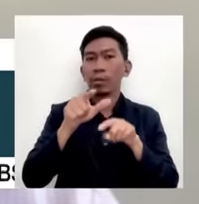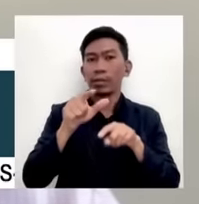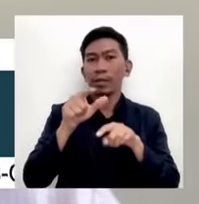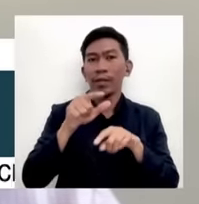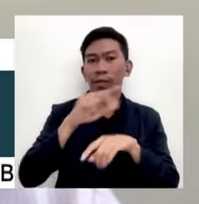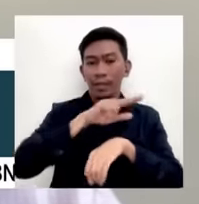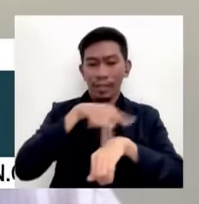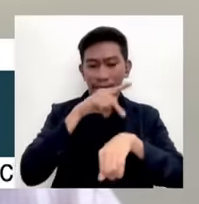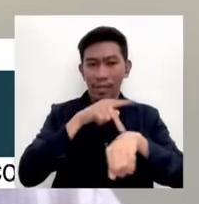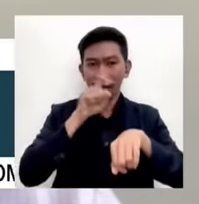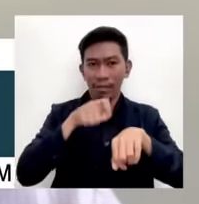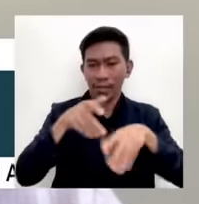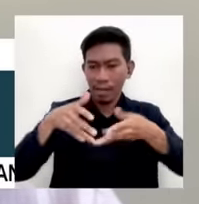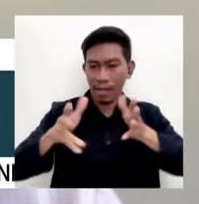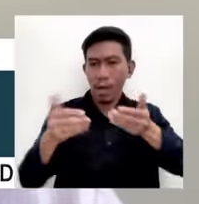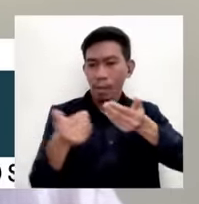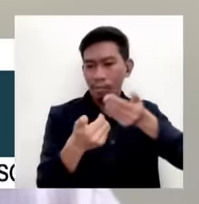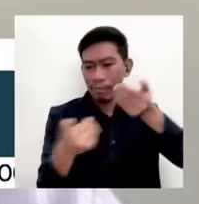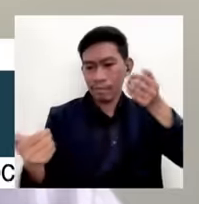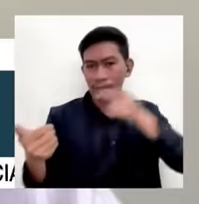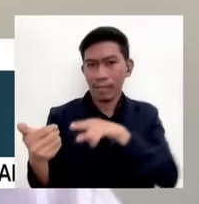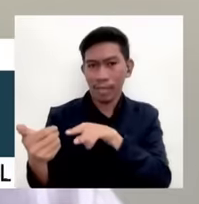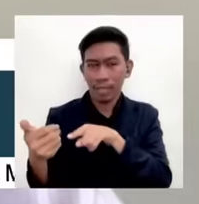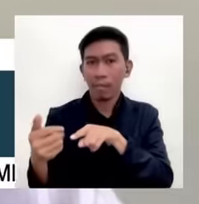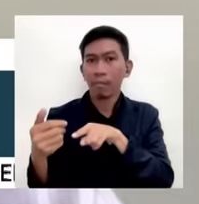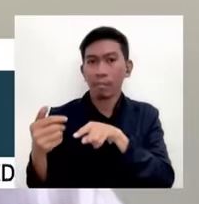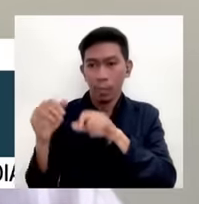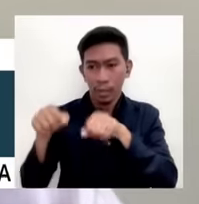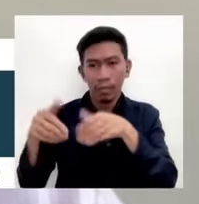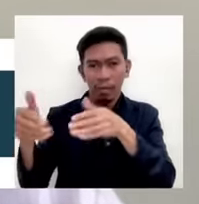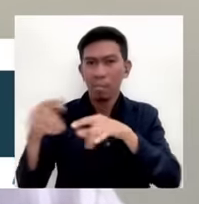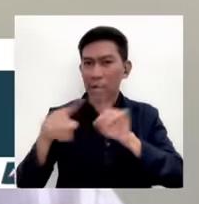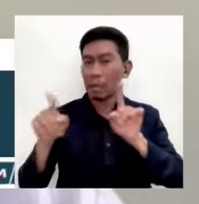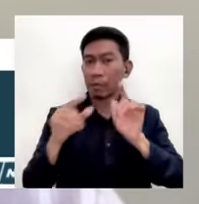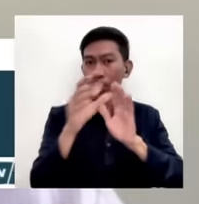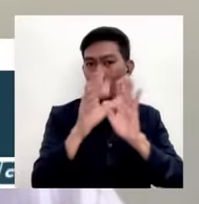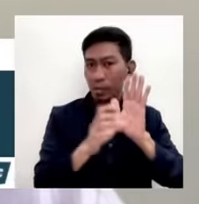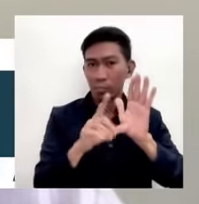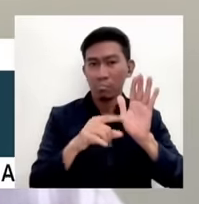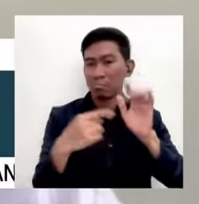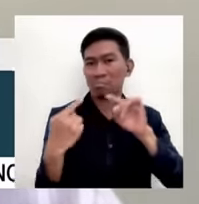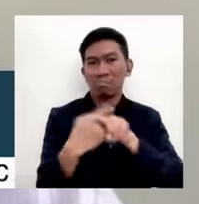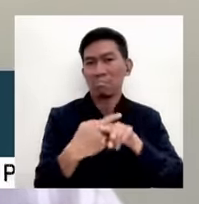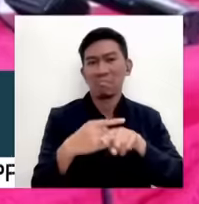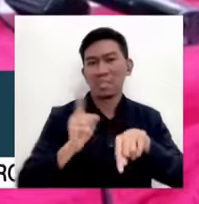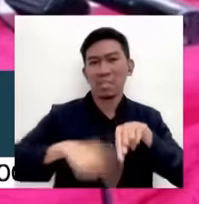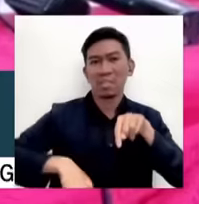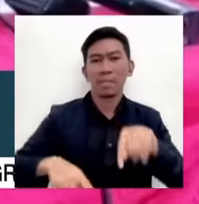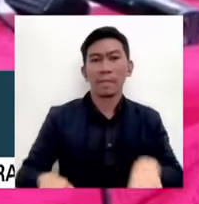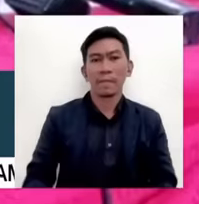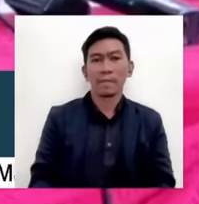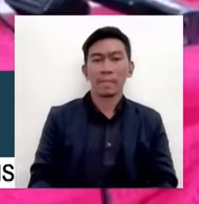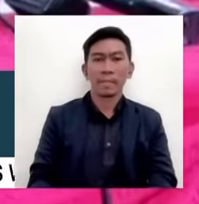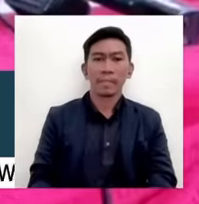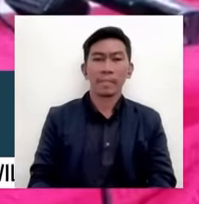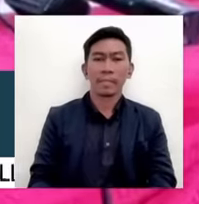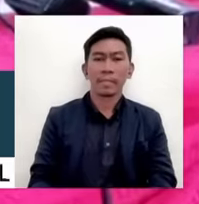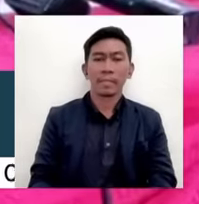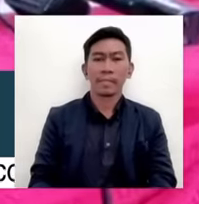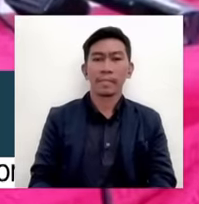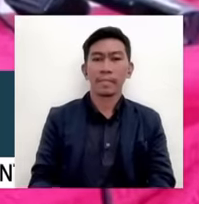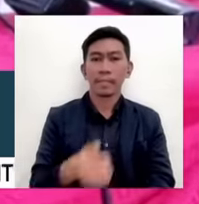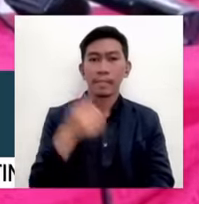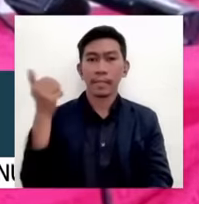kanya bago siya maging posible. Hindi siya legally possible under the Philippine Constitution. Another